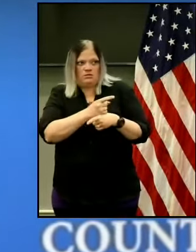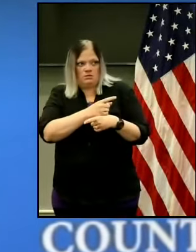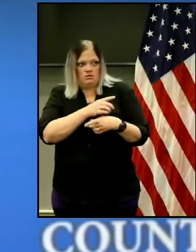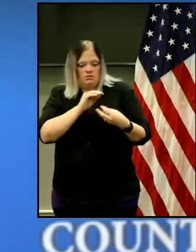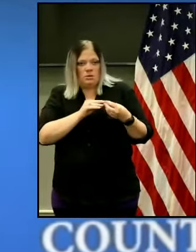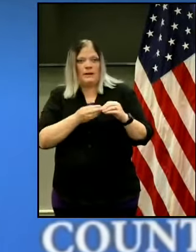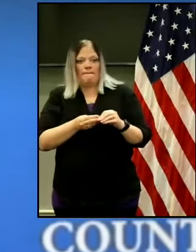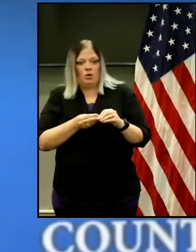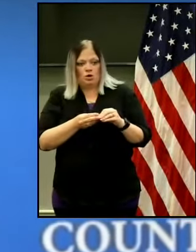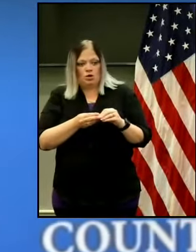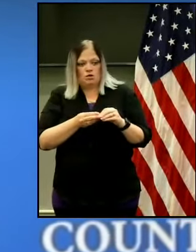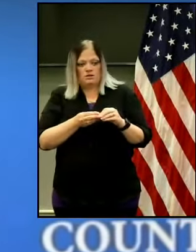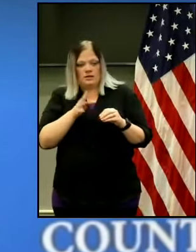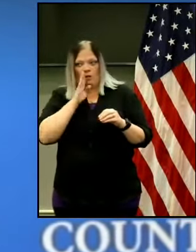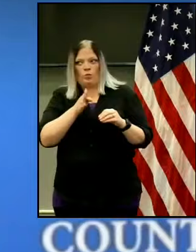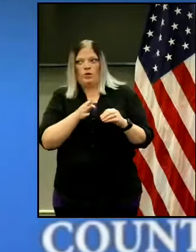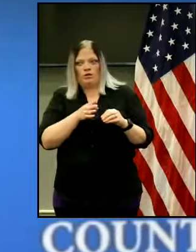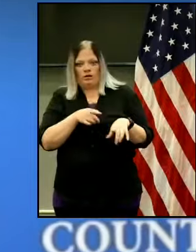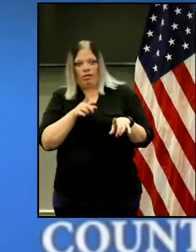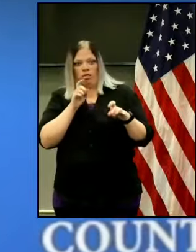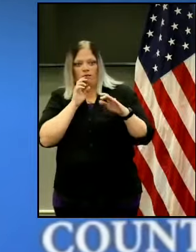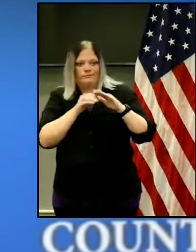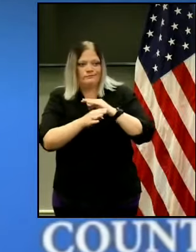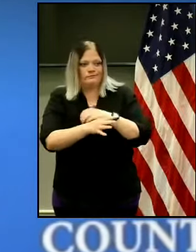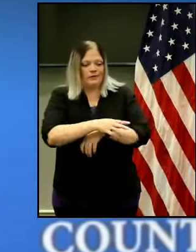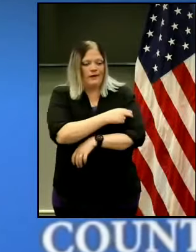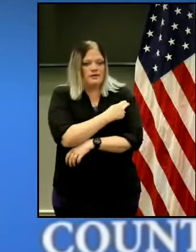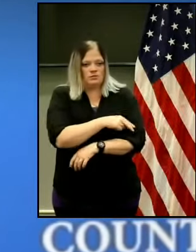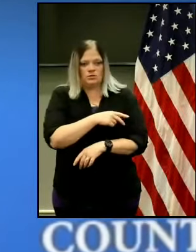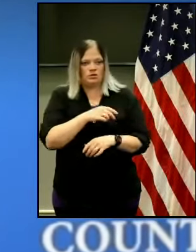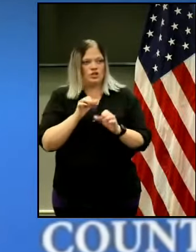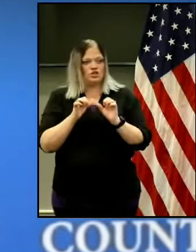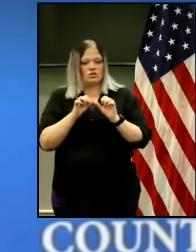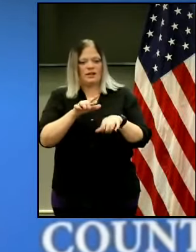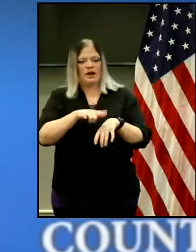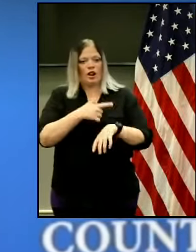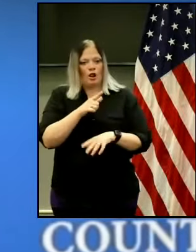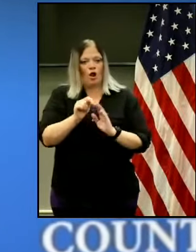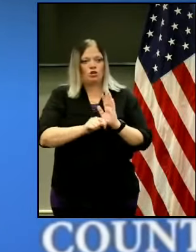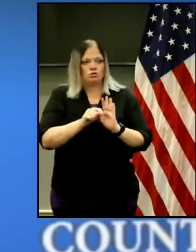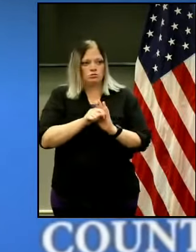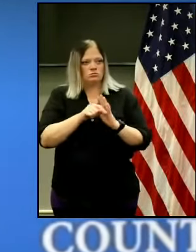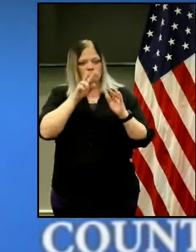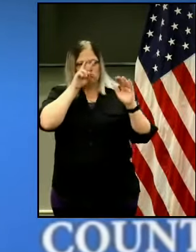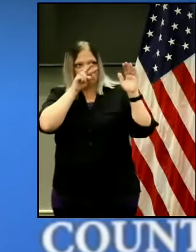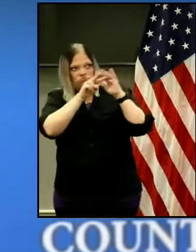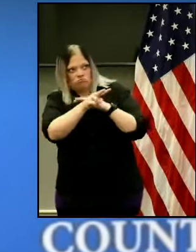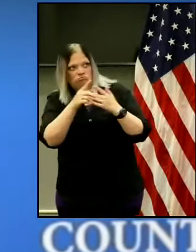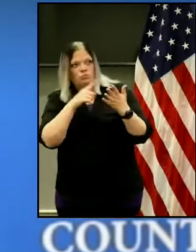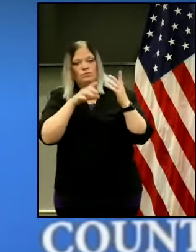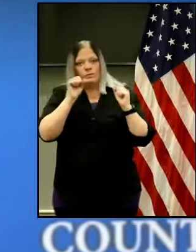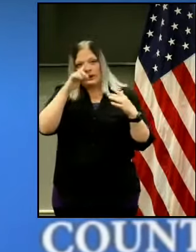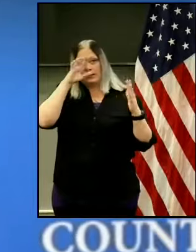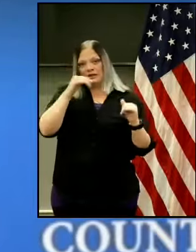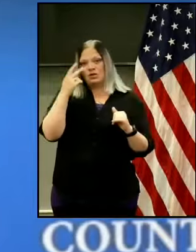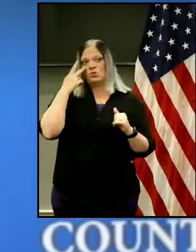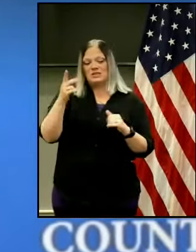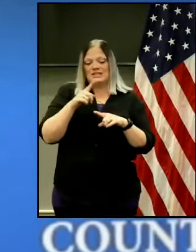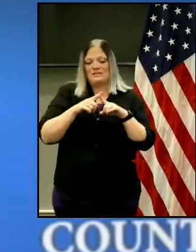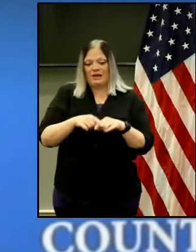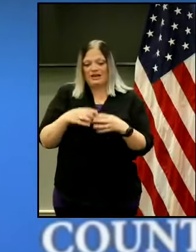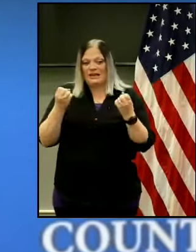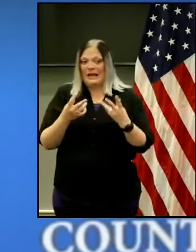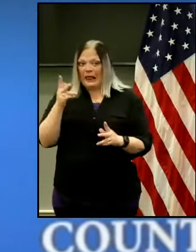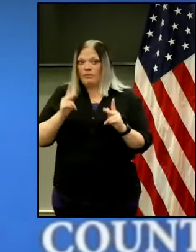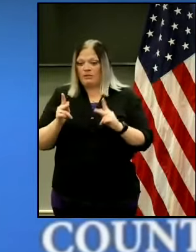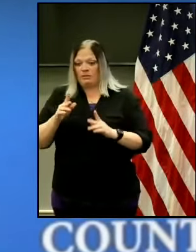that would be admitted to the hospital, but it's just a long-term projection of overall what we can expect to see depending on the proportion of people